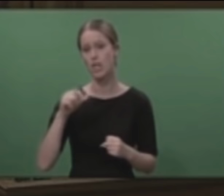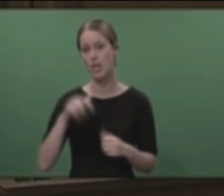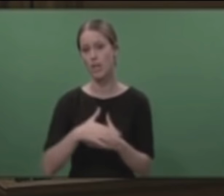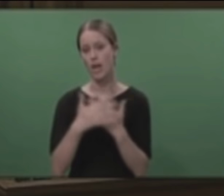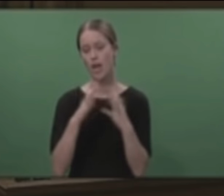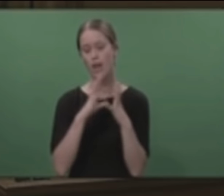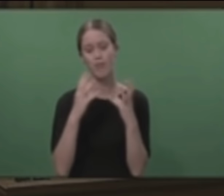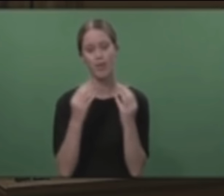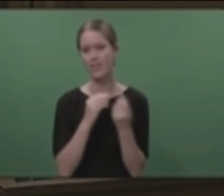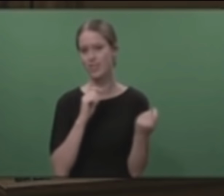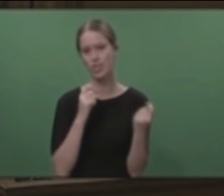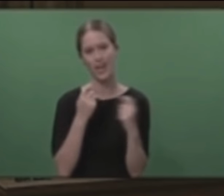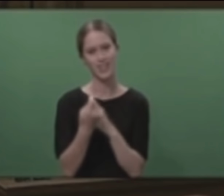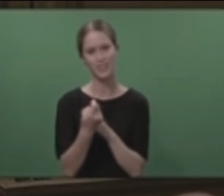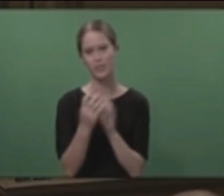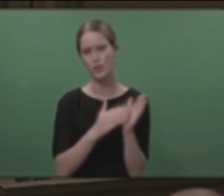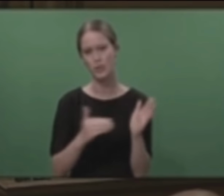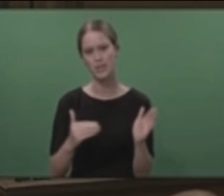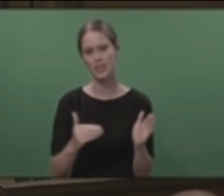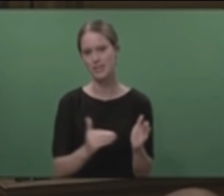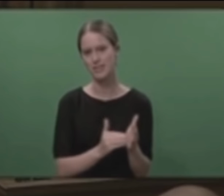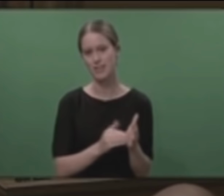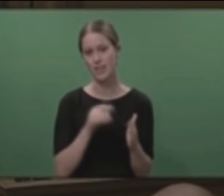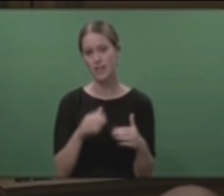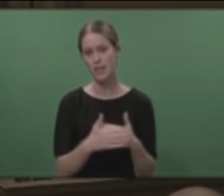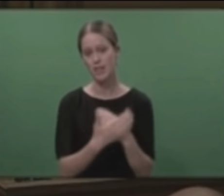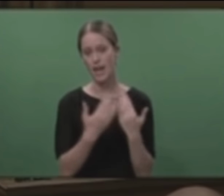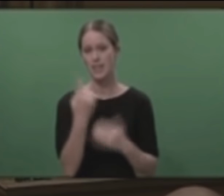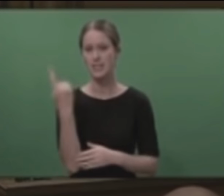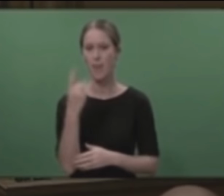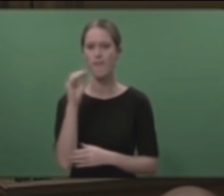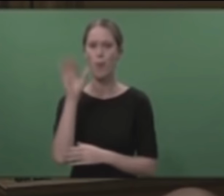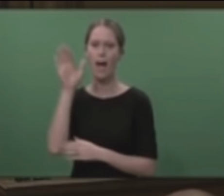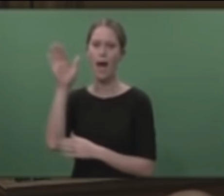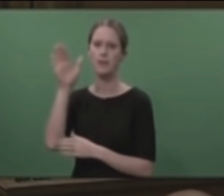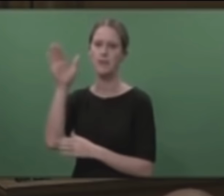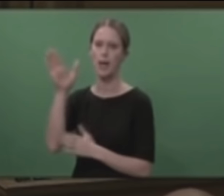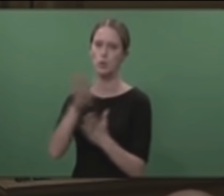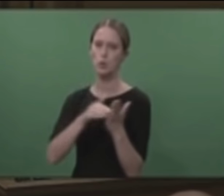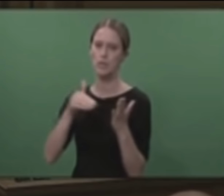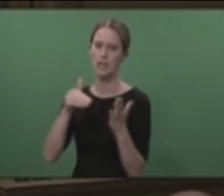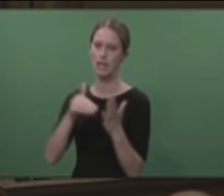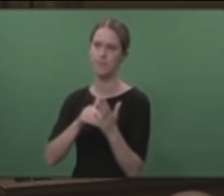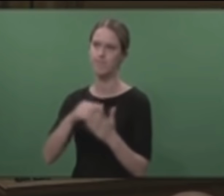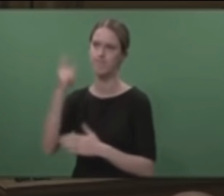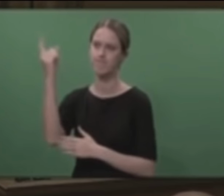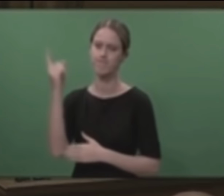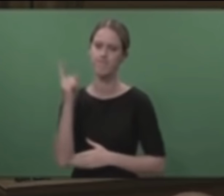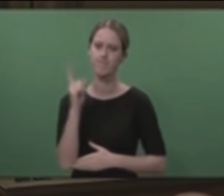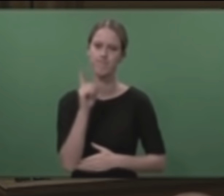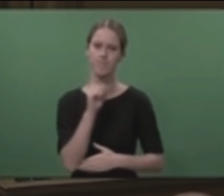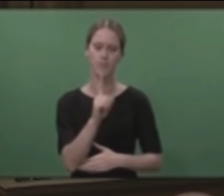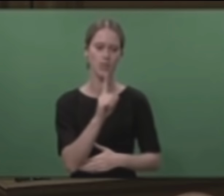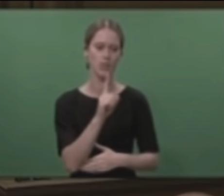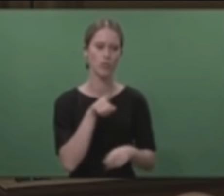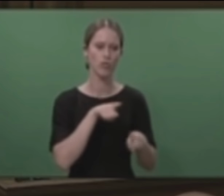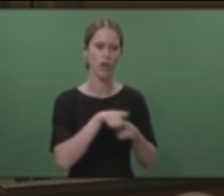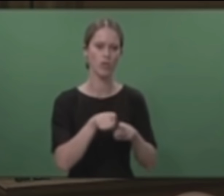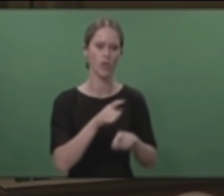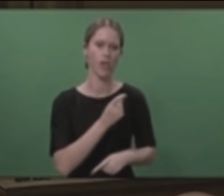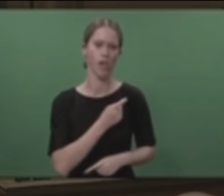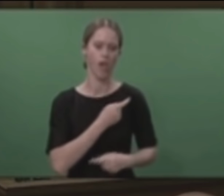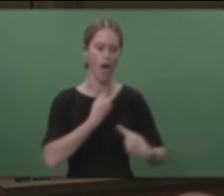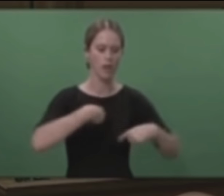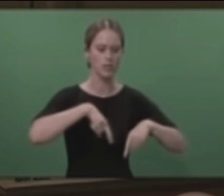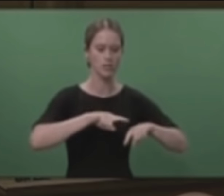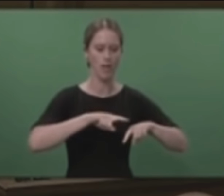everything changed in our country, a day when someone from outside our shores attempted to terrorise us and tear us